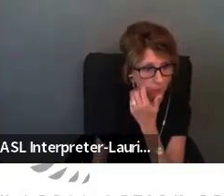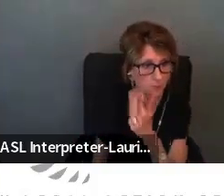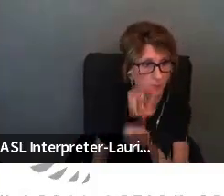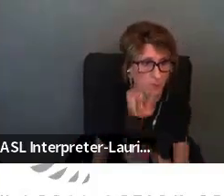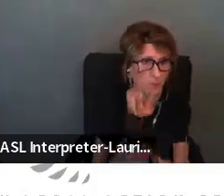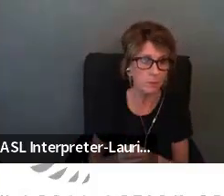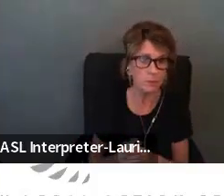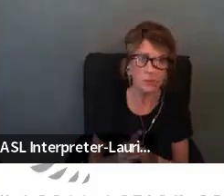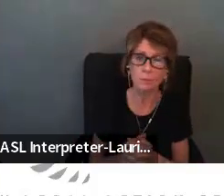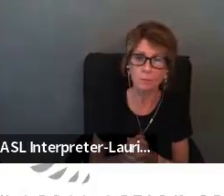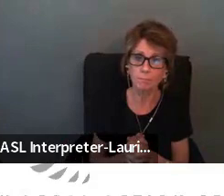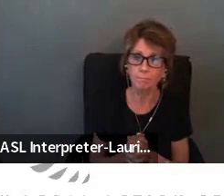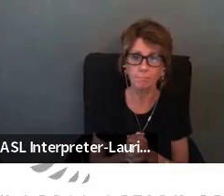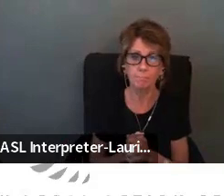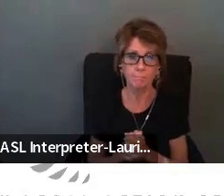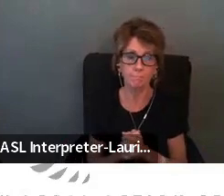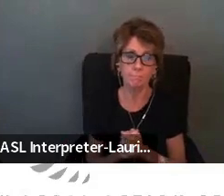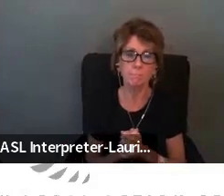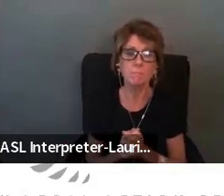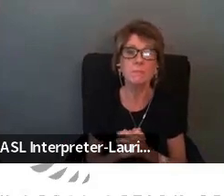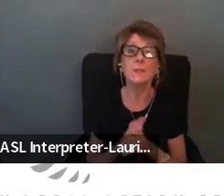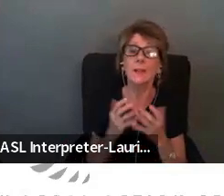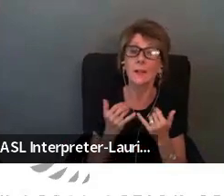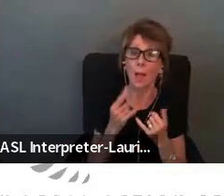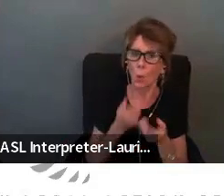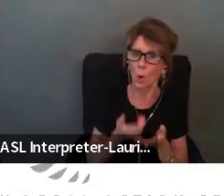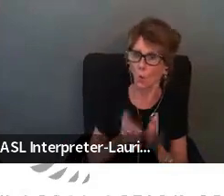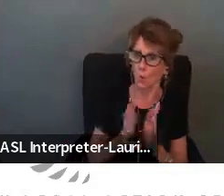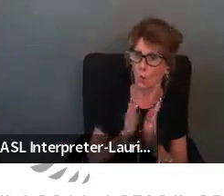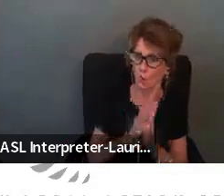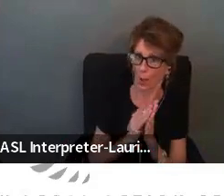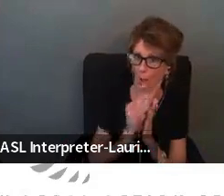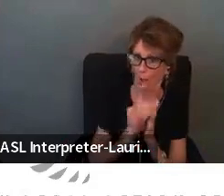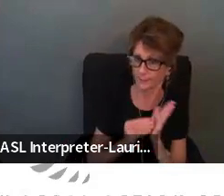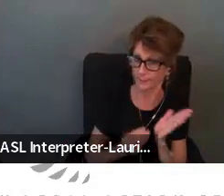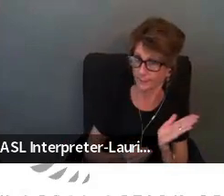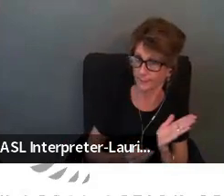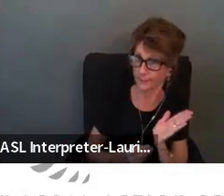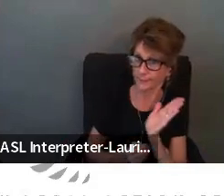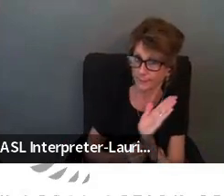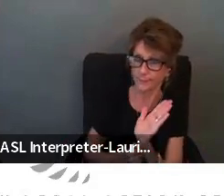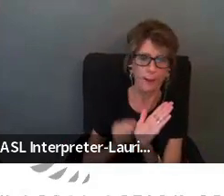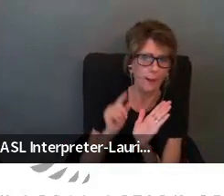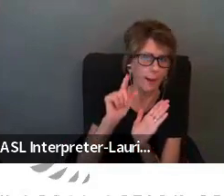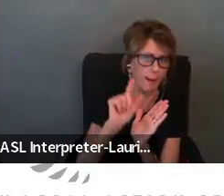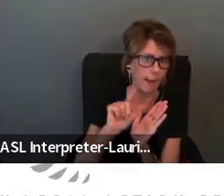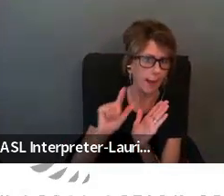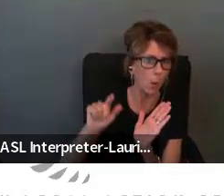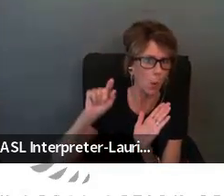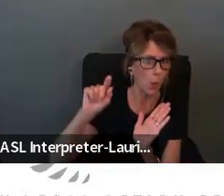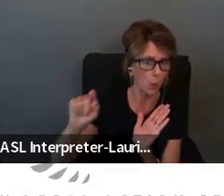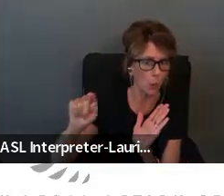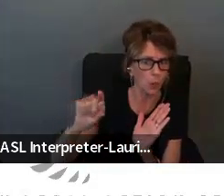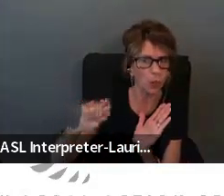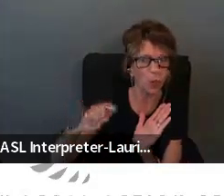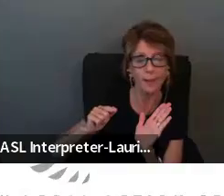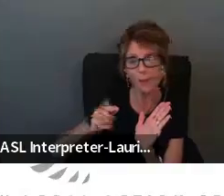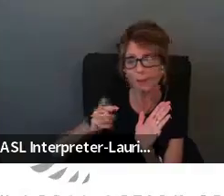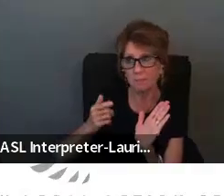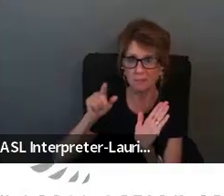landlord has in their minds, or the landlord has in their mind, or